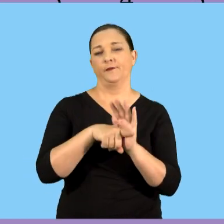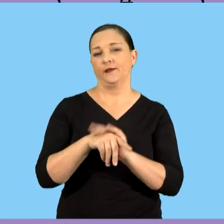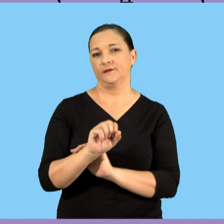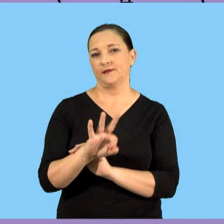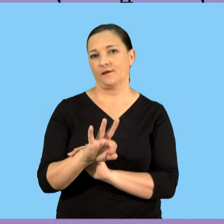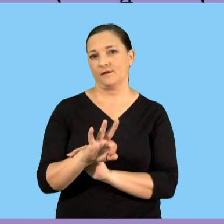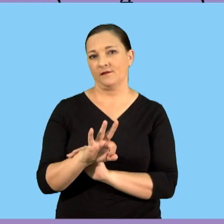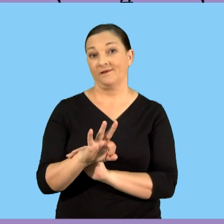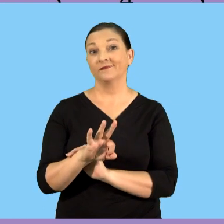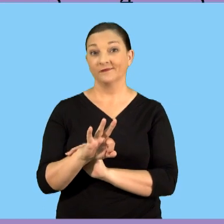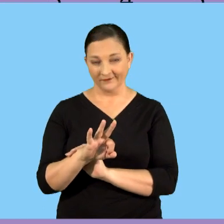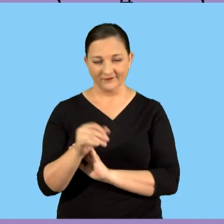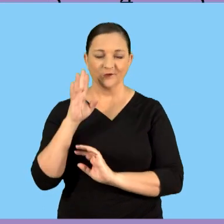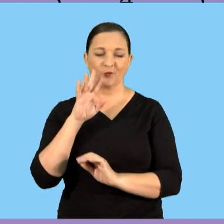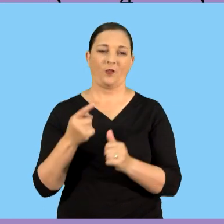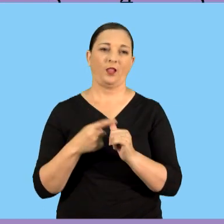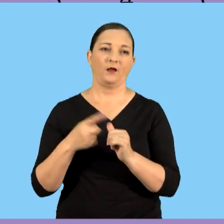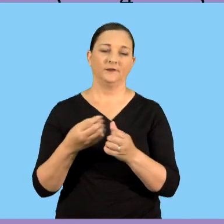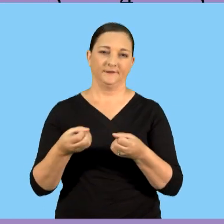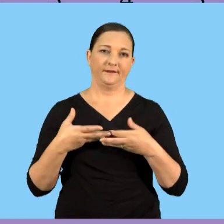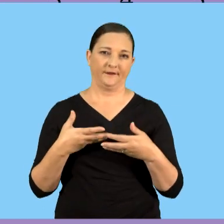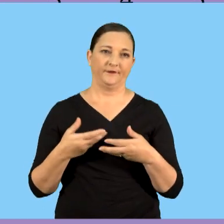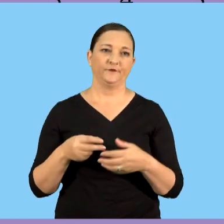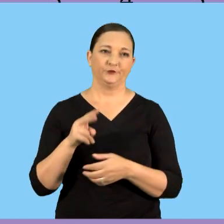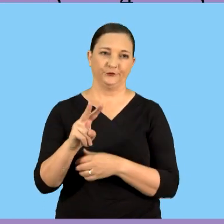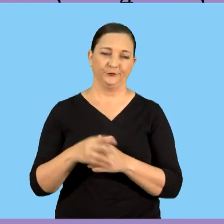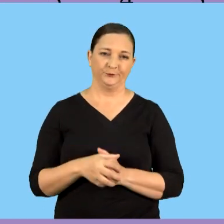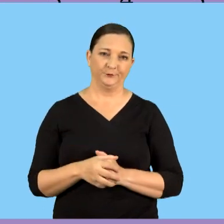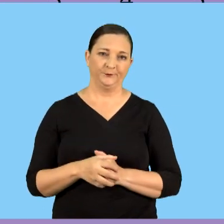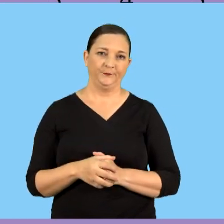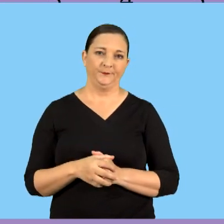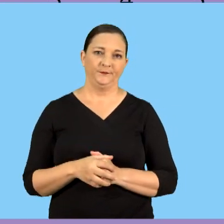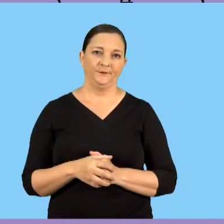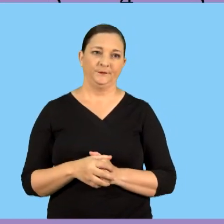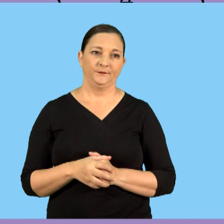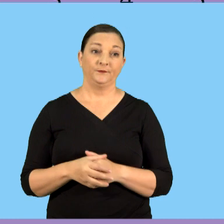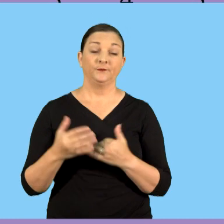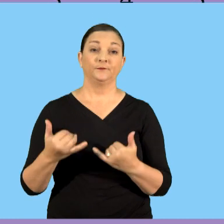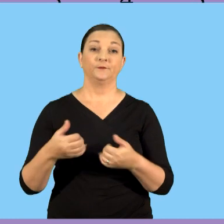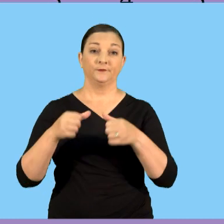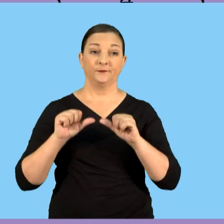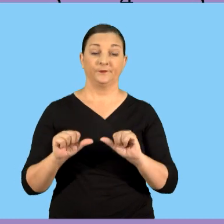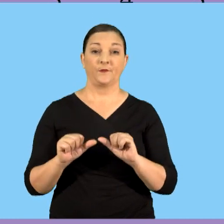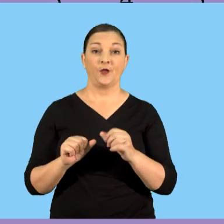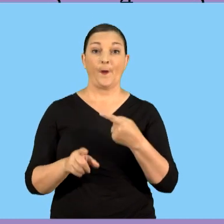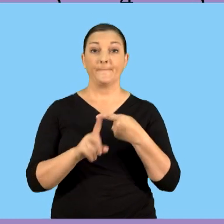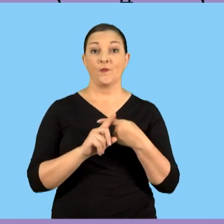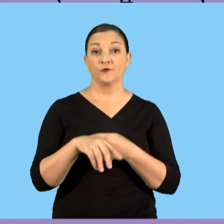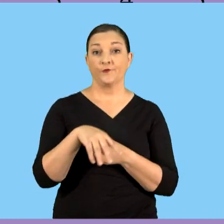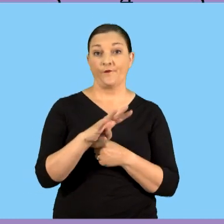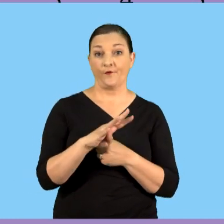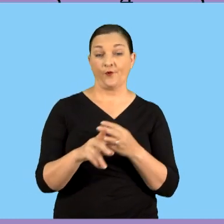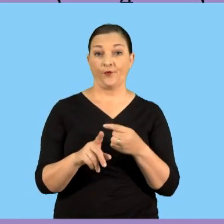5 minus 3. That is going to give me a 2. The same there with a positive